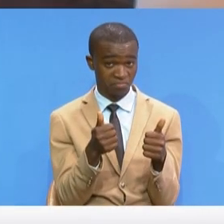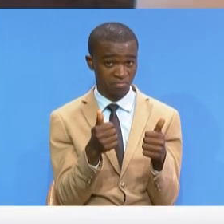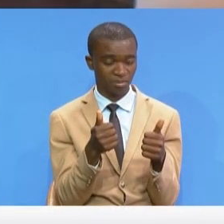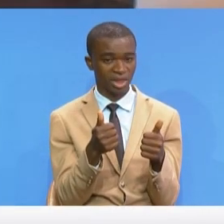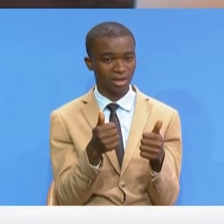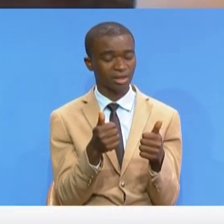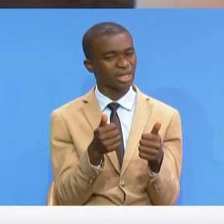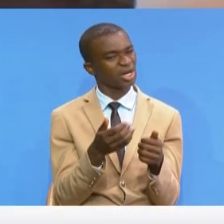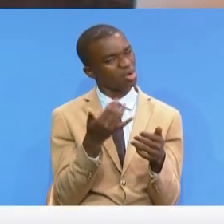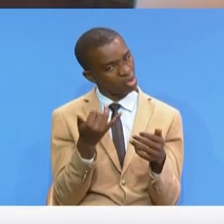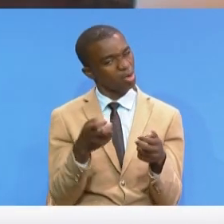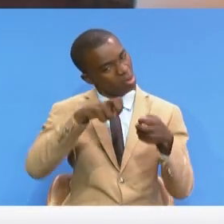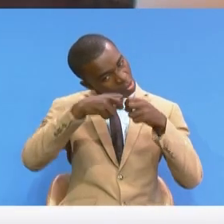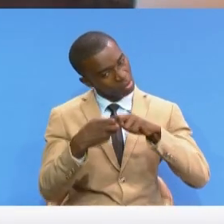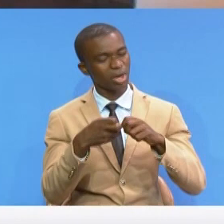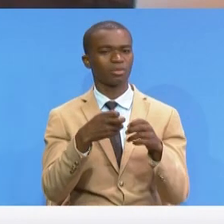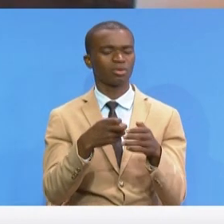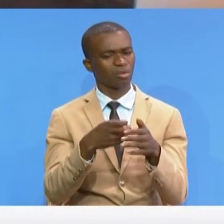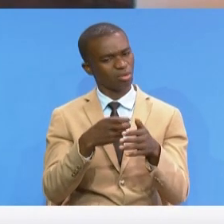The tangible things can be undone.